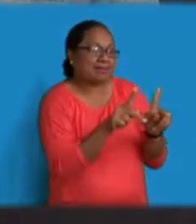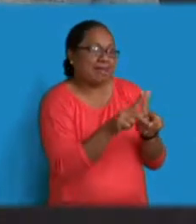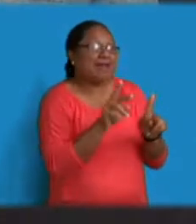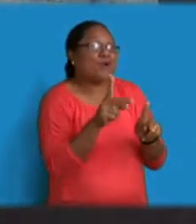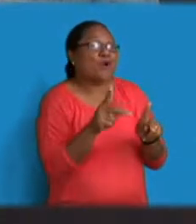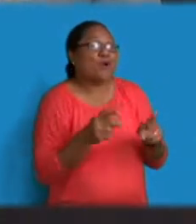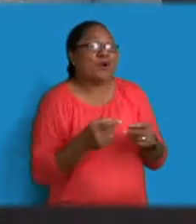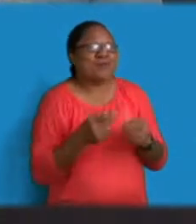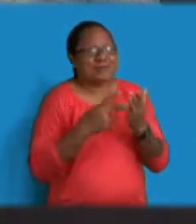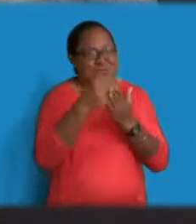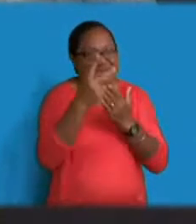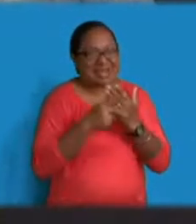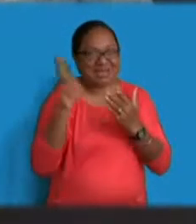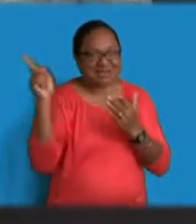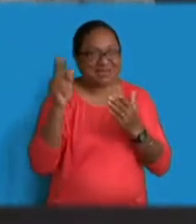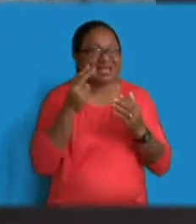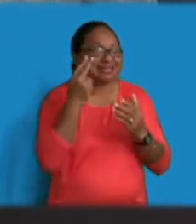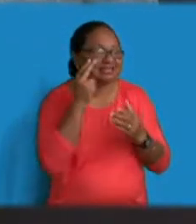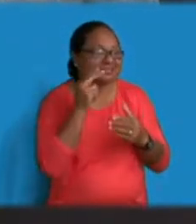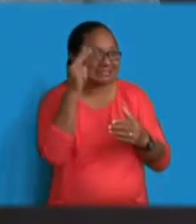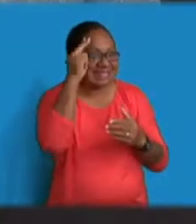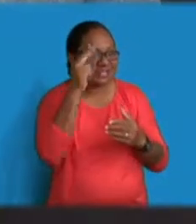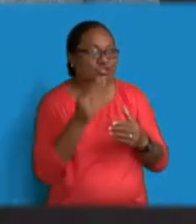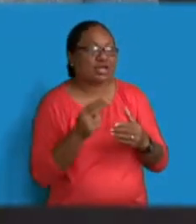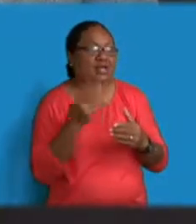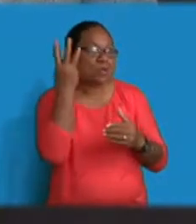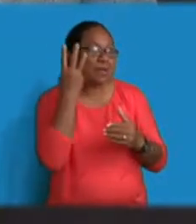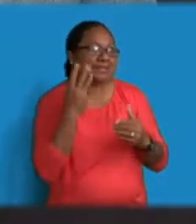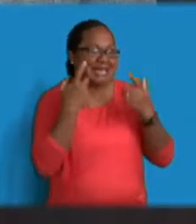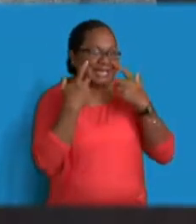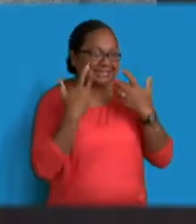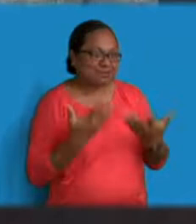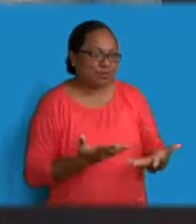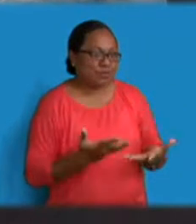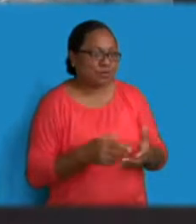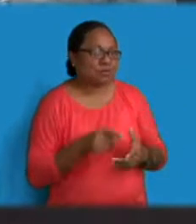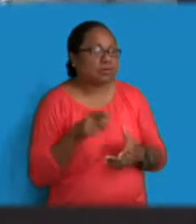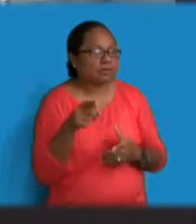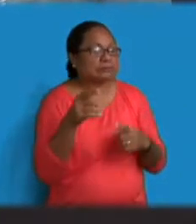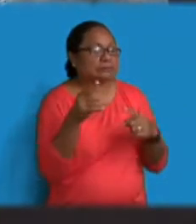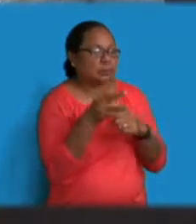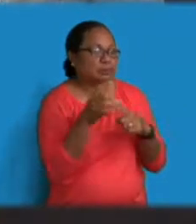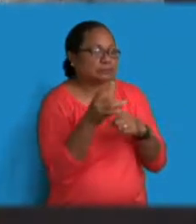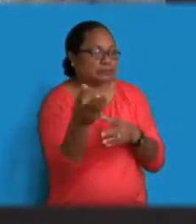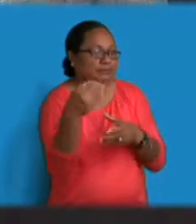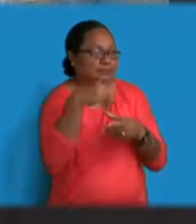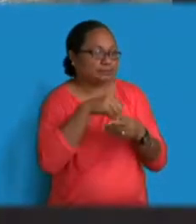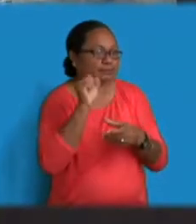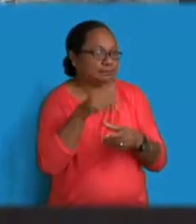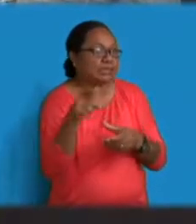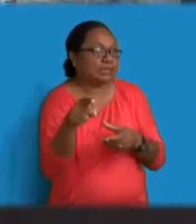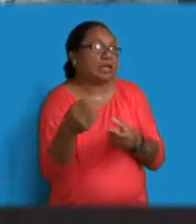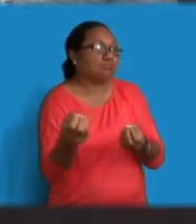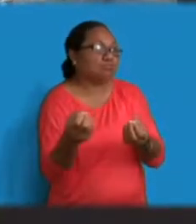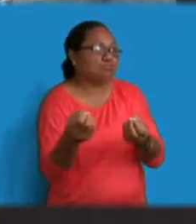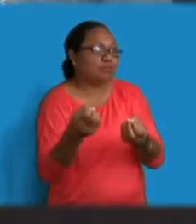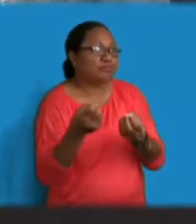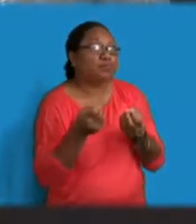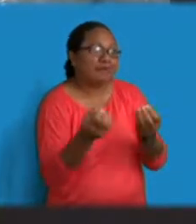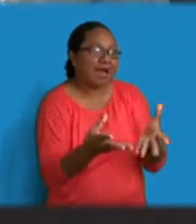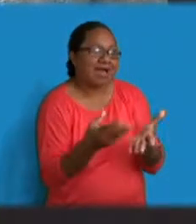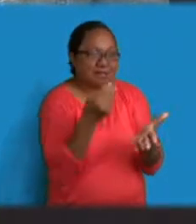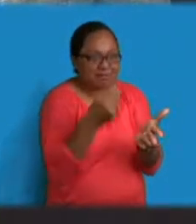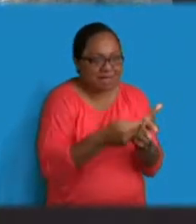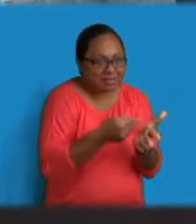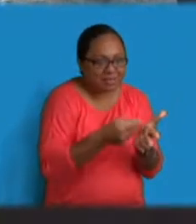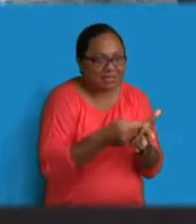National Women's Expo. They are critical in that they are an institution that provides finance to rural women